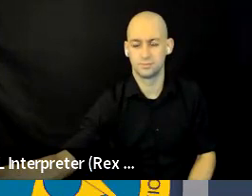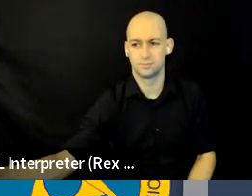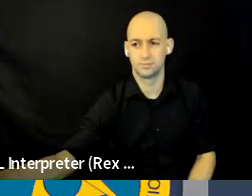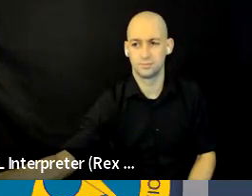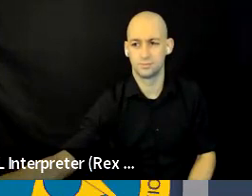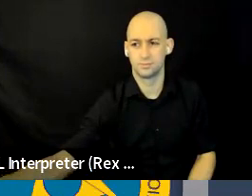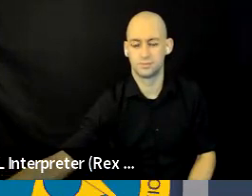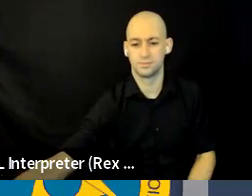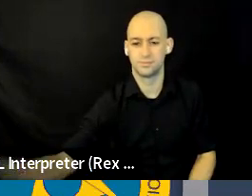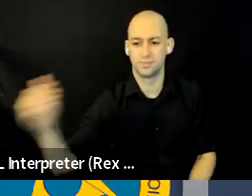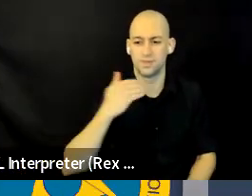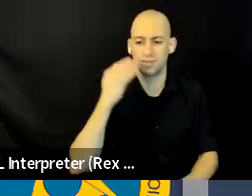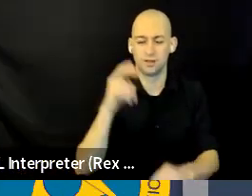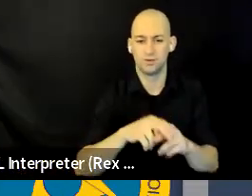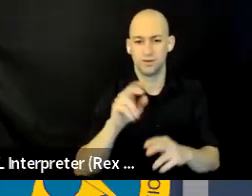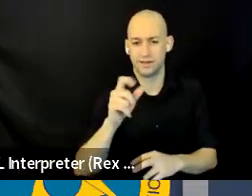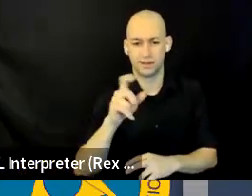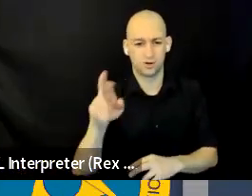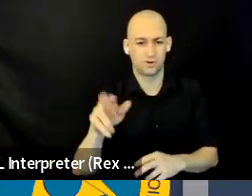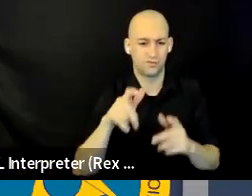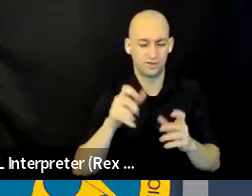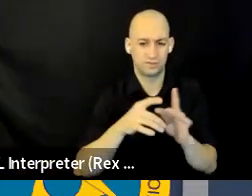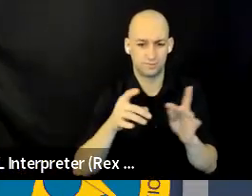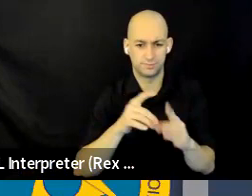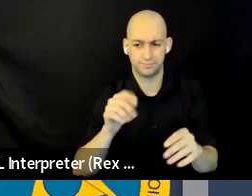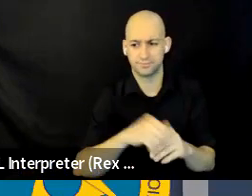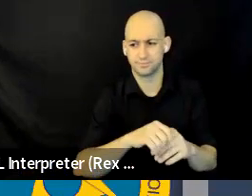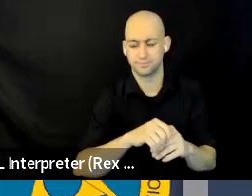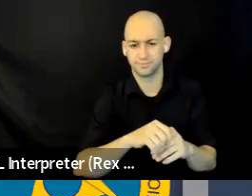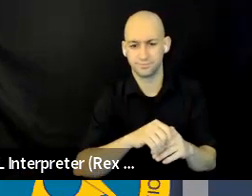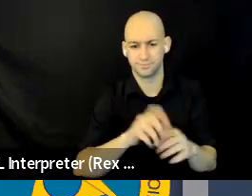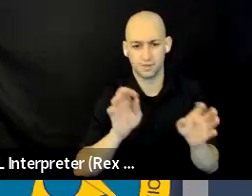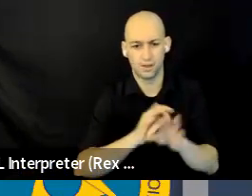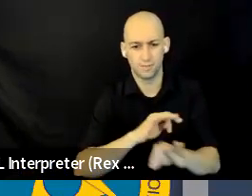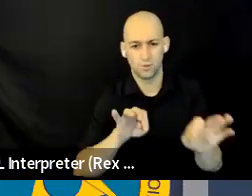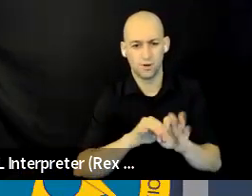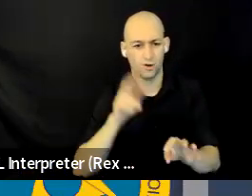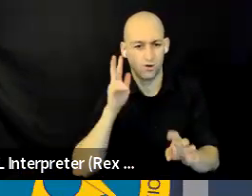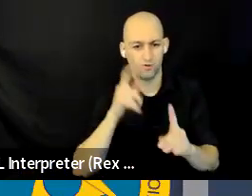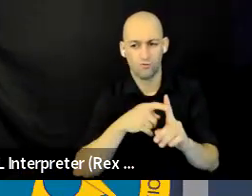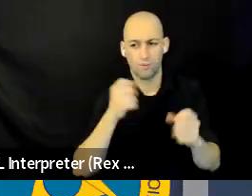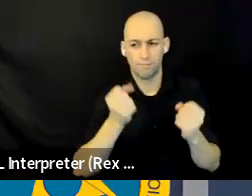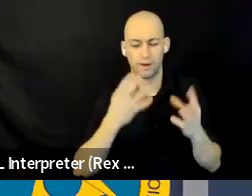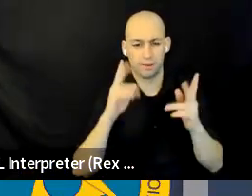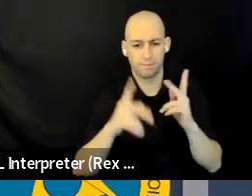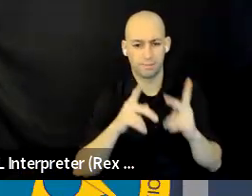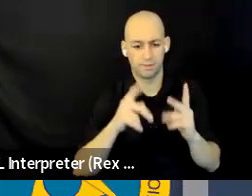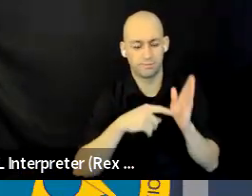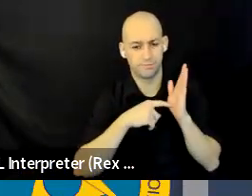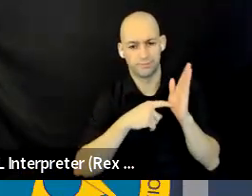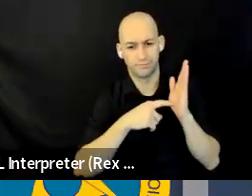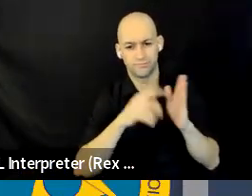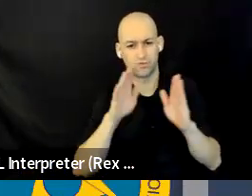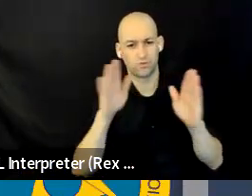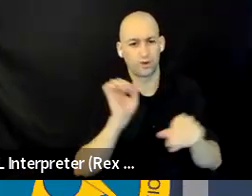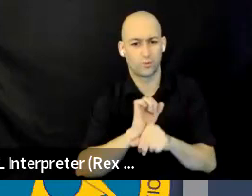Thank you, Chair Eager. And just a couple of quick comments. The main one is, as we've heard from so many people, and is so reflective of the great work